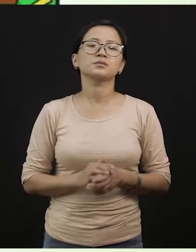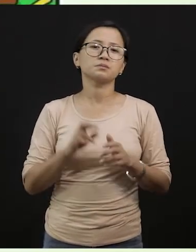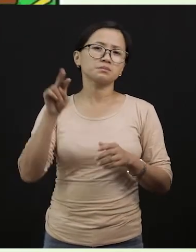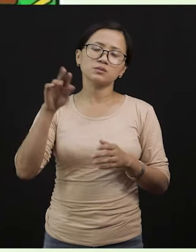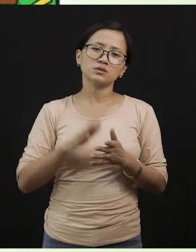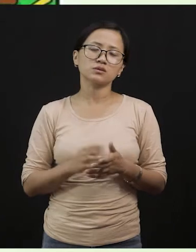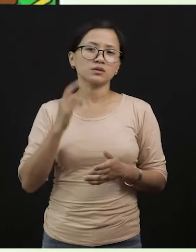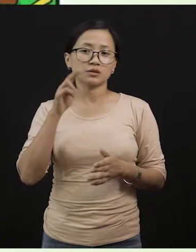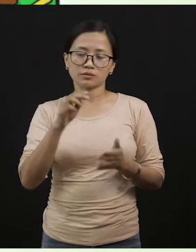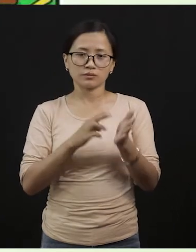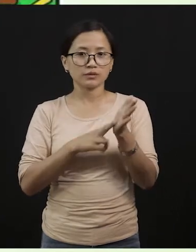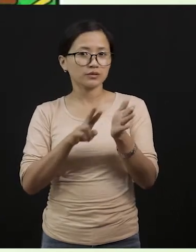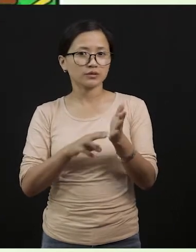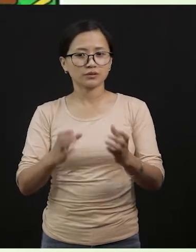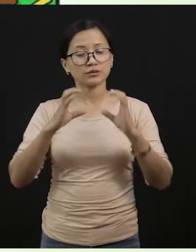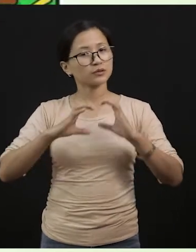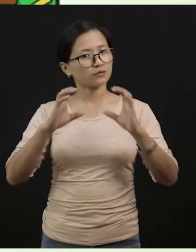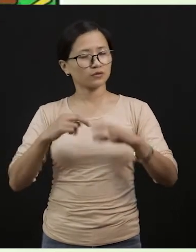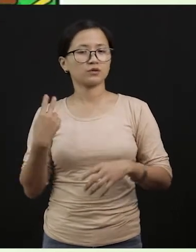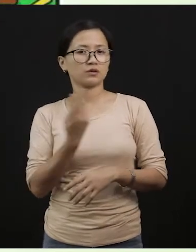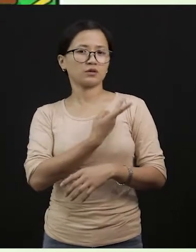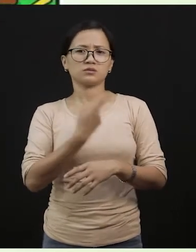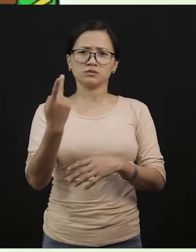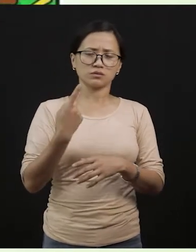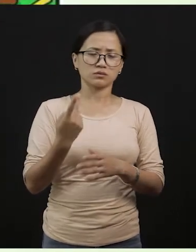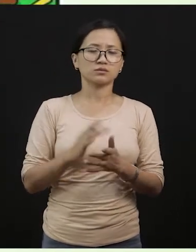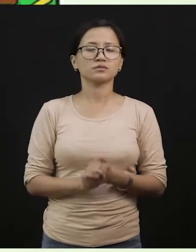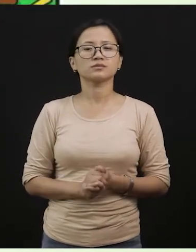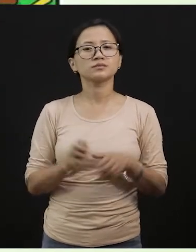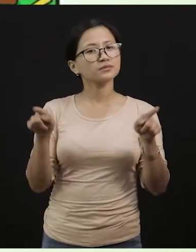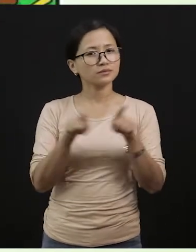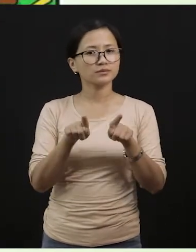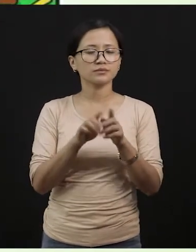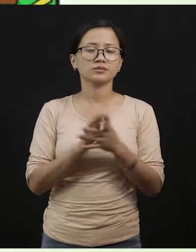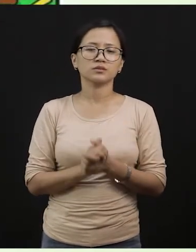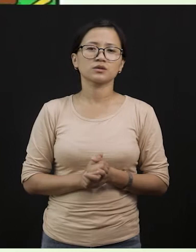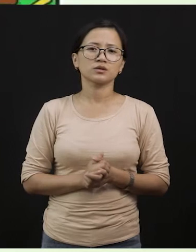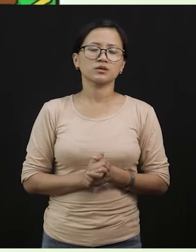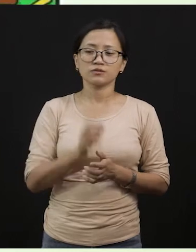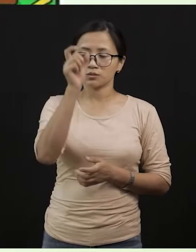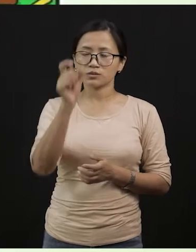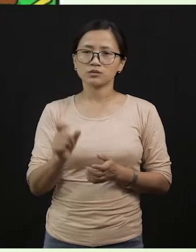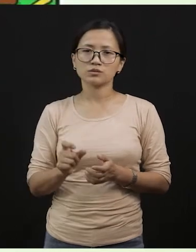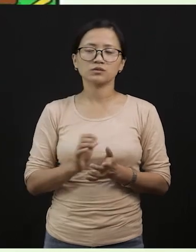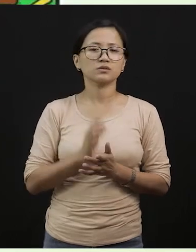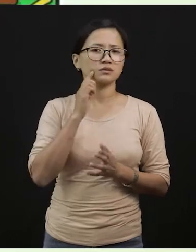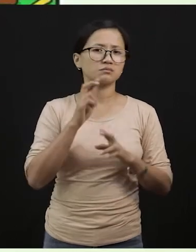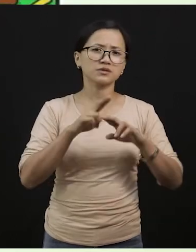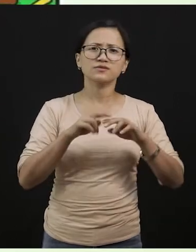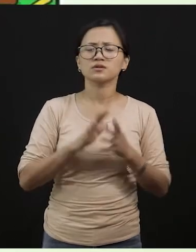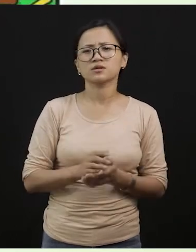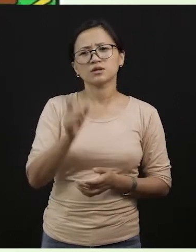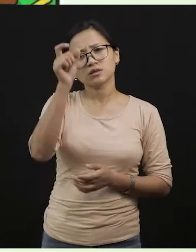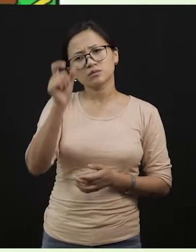have to keep in our mind, and also care for nature. If you are a person who used to throw sweet wrappers here and there, water bottles, I'm